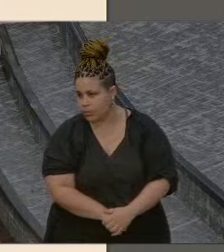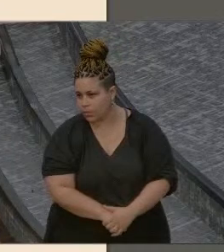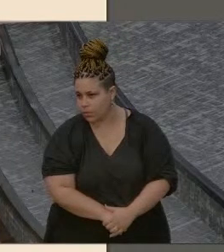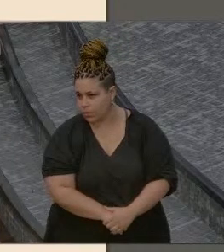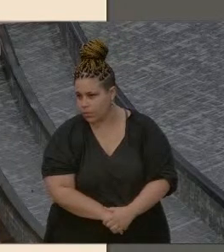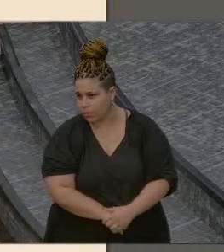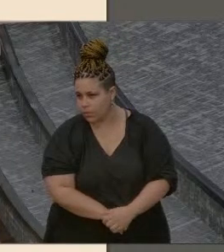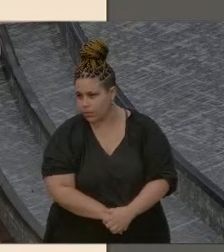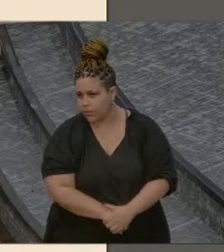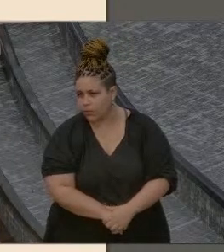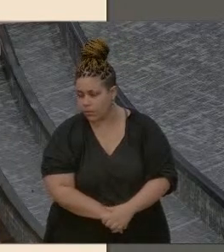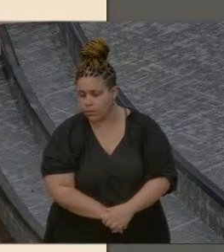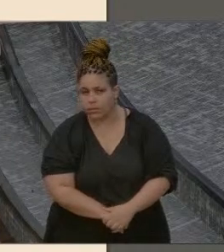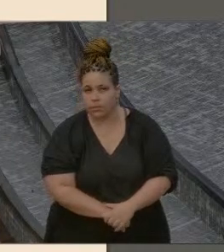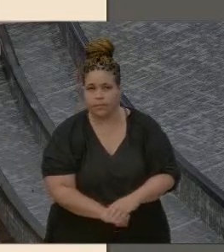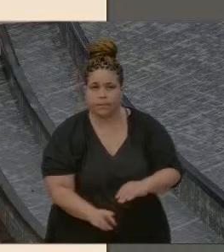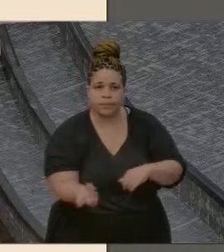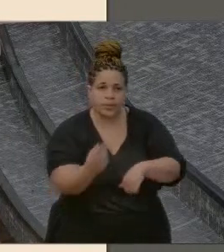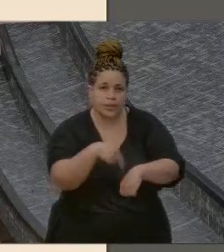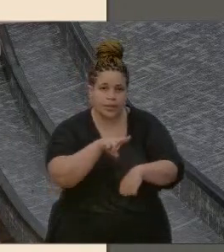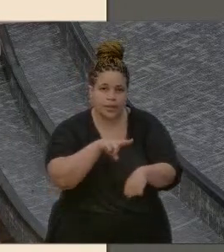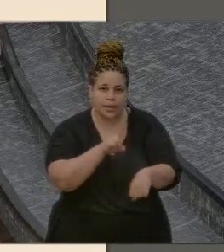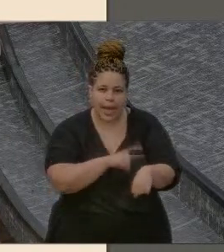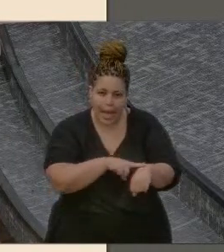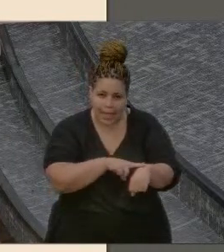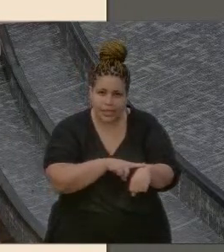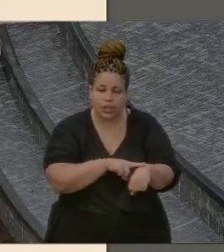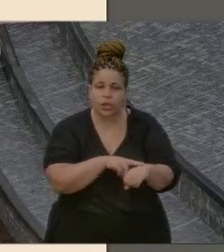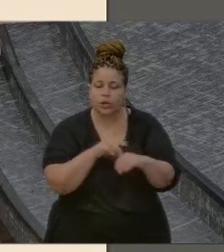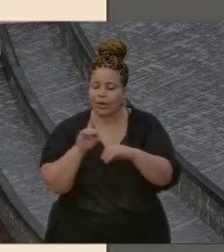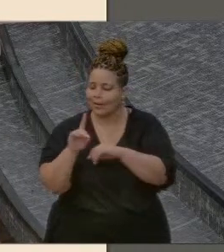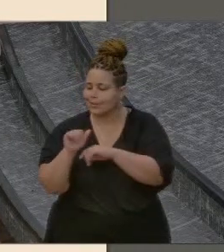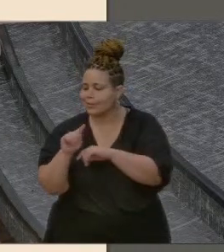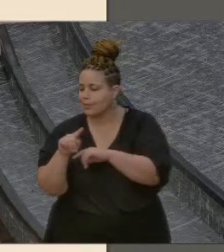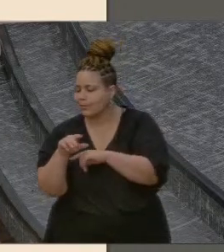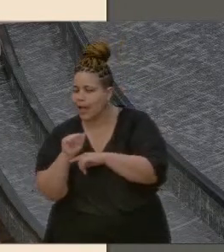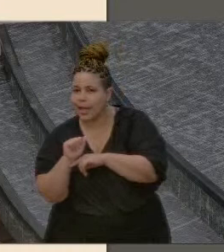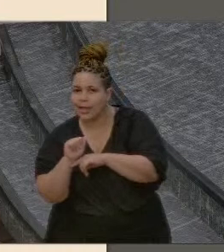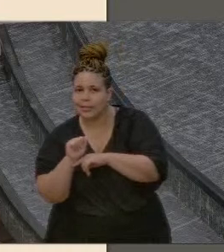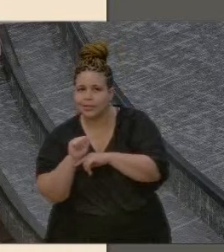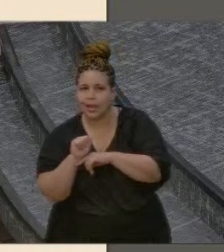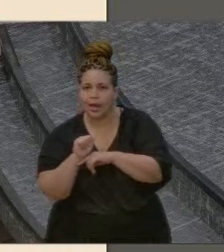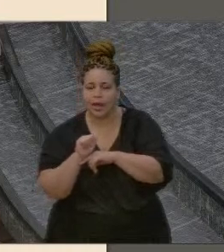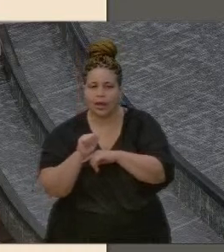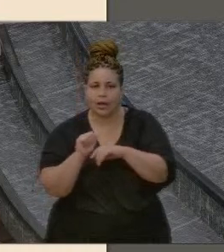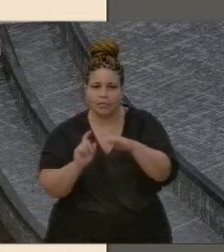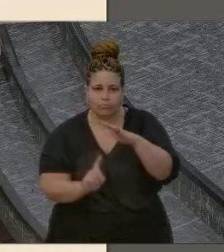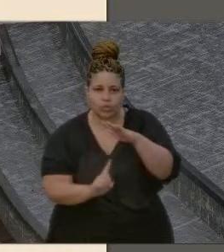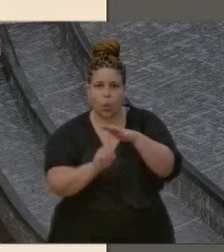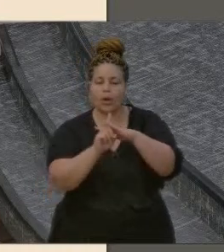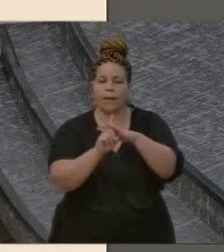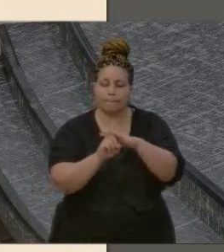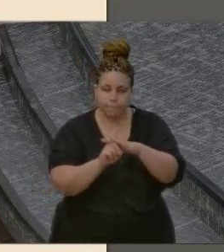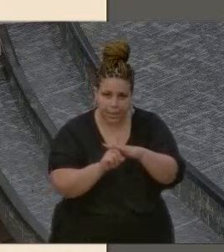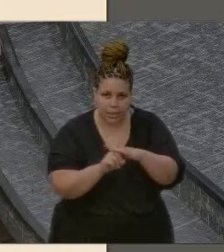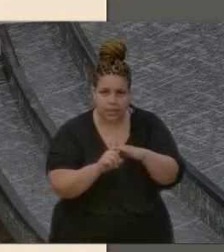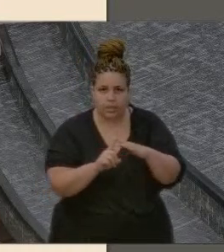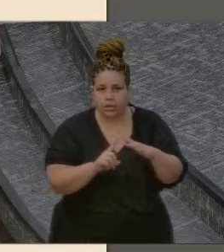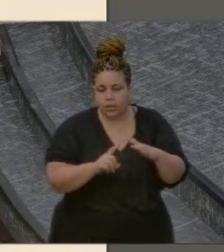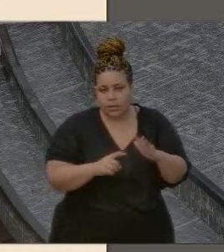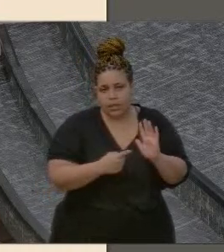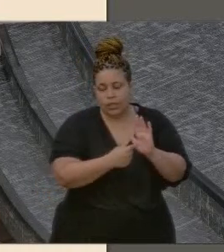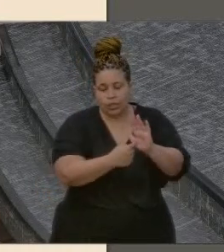The national data that's emerging is showing that the academic recovery is going to be